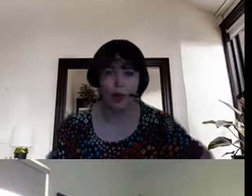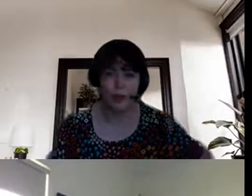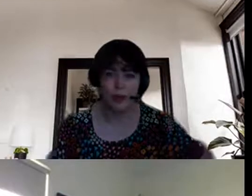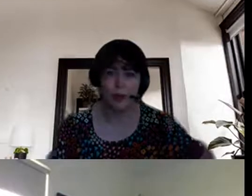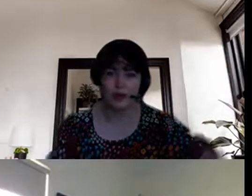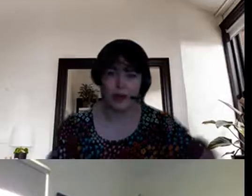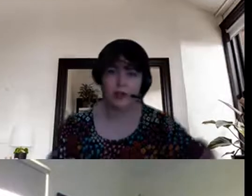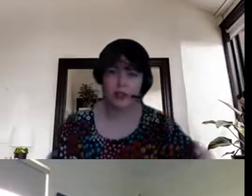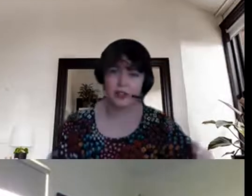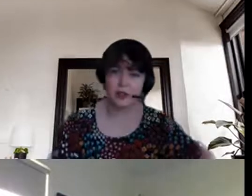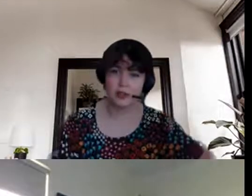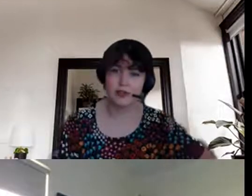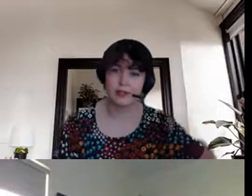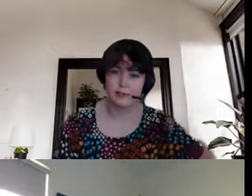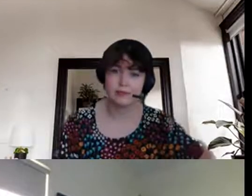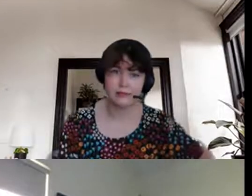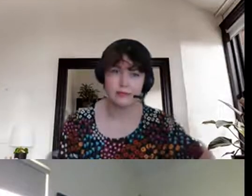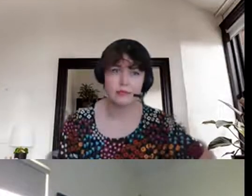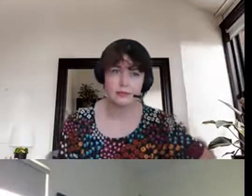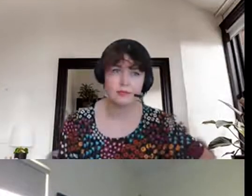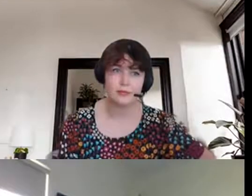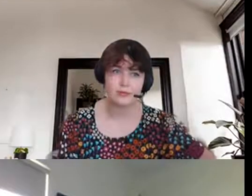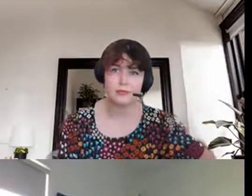able to sort of point people in the right direction on those.